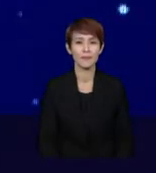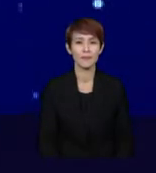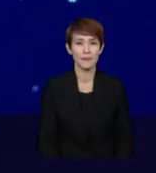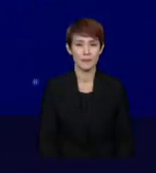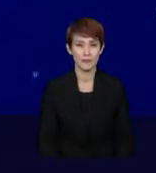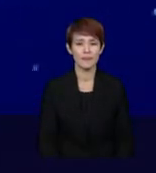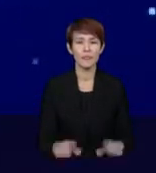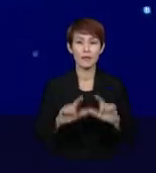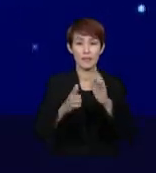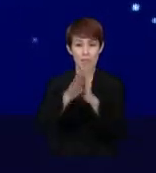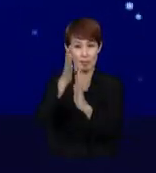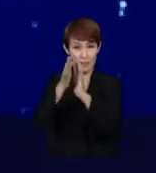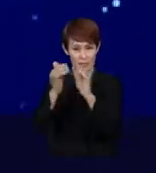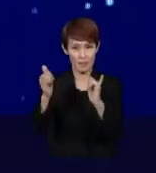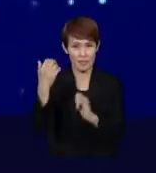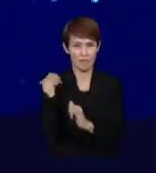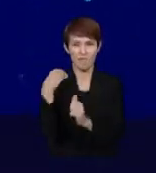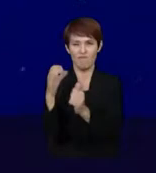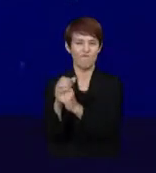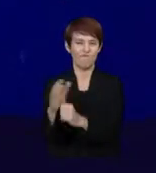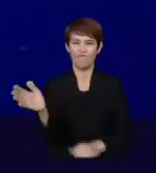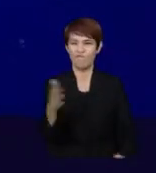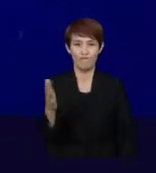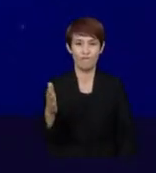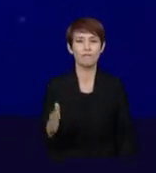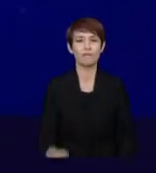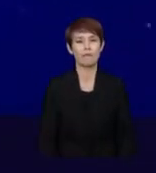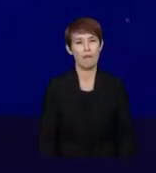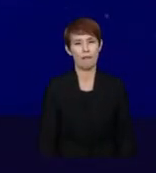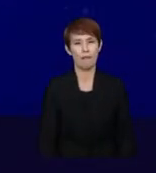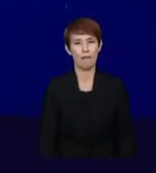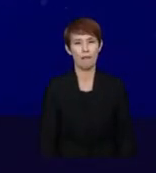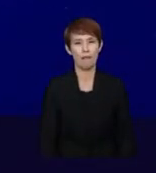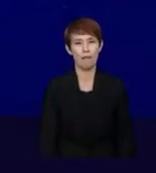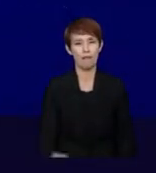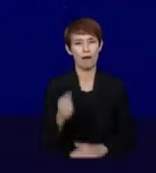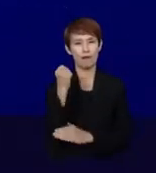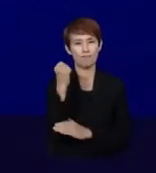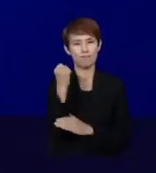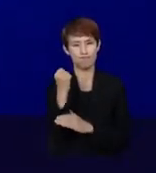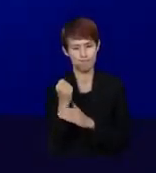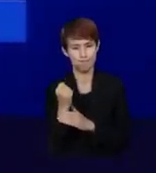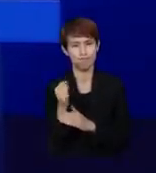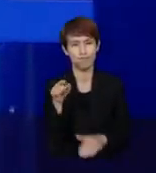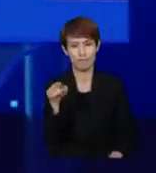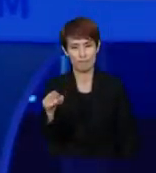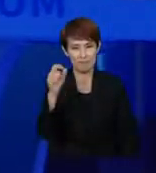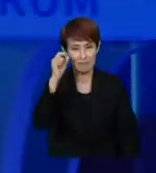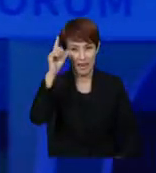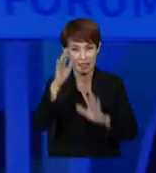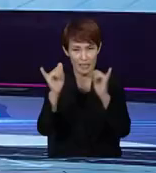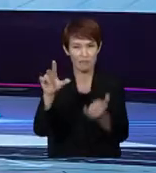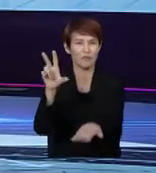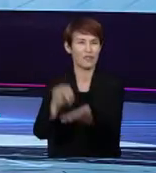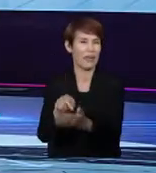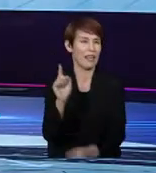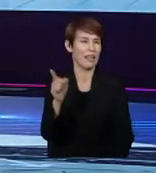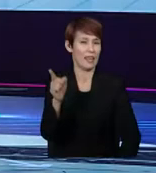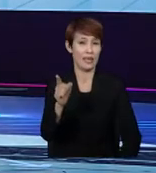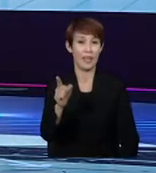problem is, in the cliched formulation, with elites, or in the even more cliched formulation, with